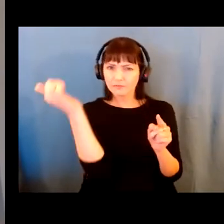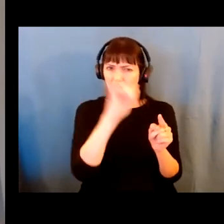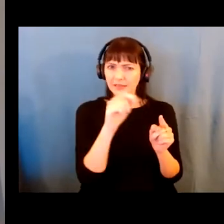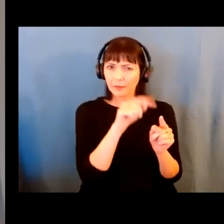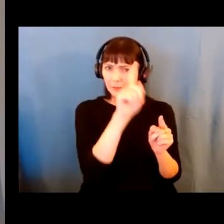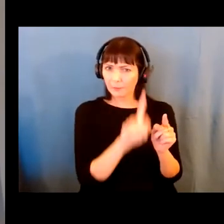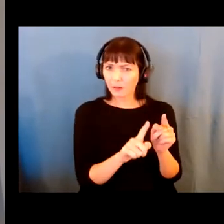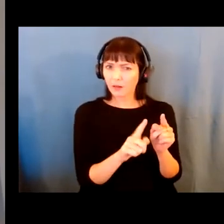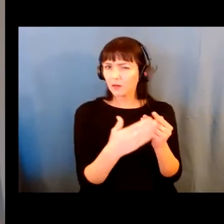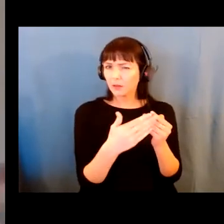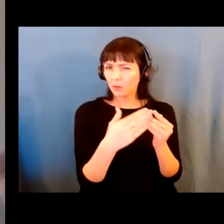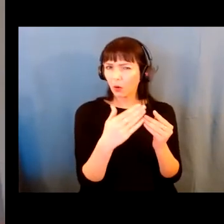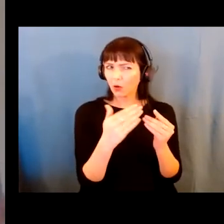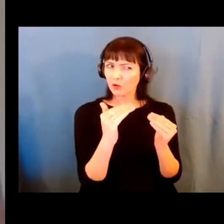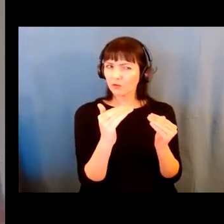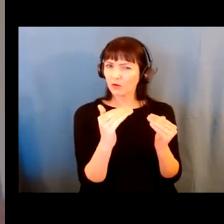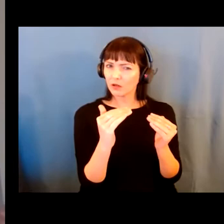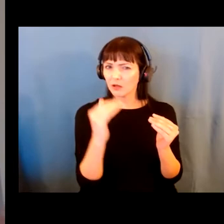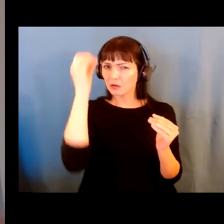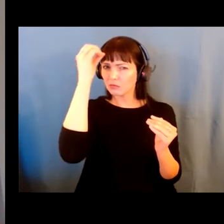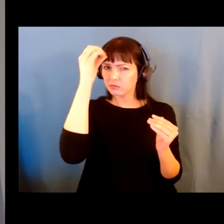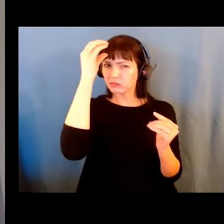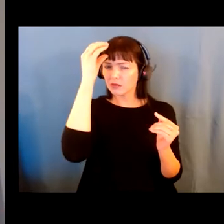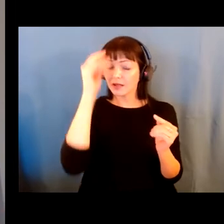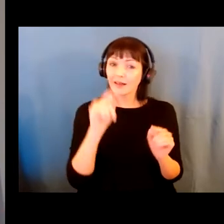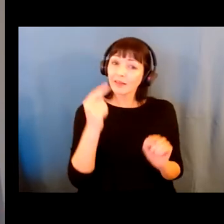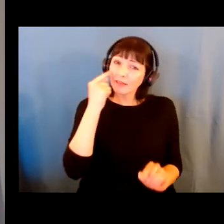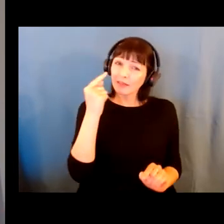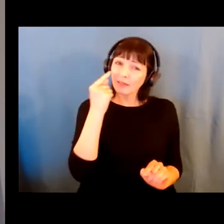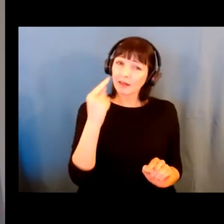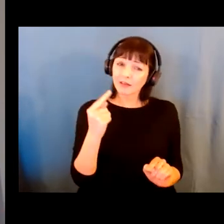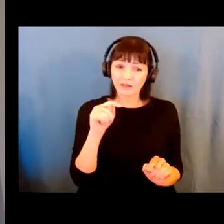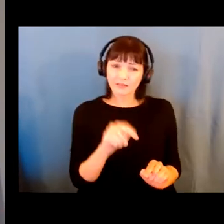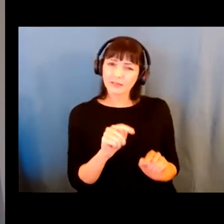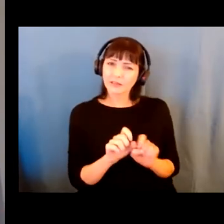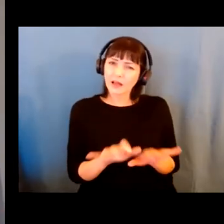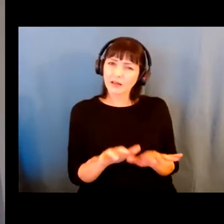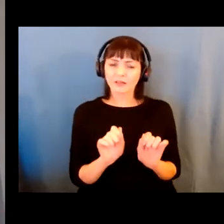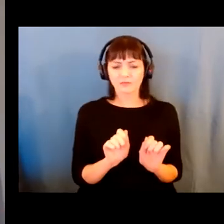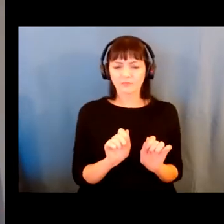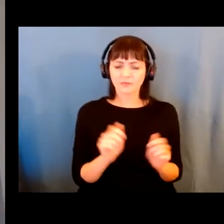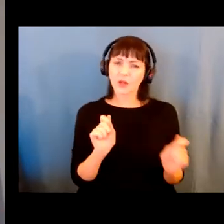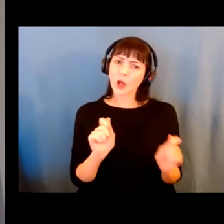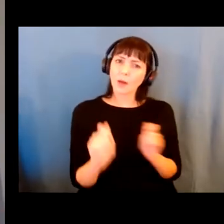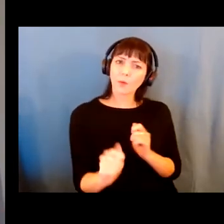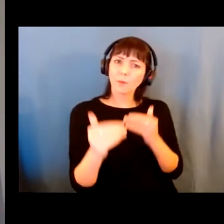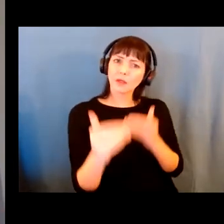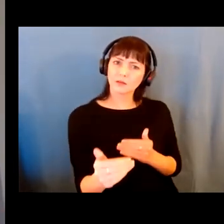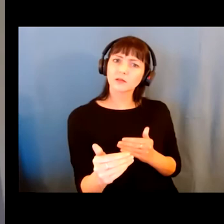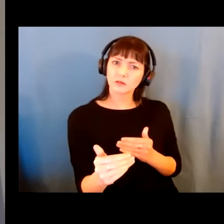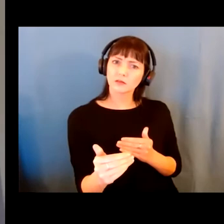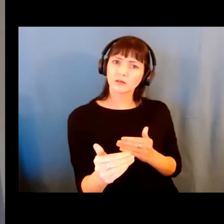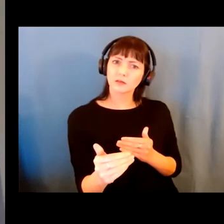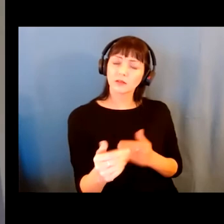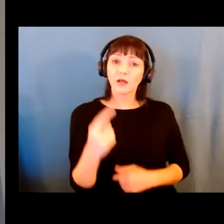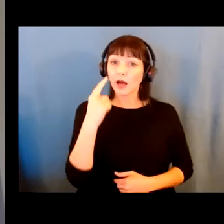academics is that they see disability arts as a movement, an artistic school, which I think is